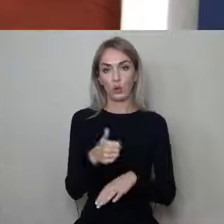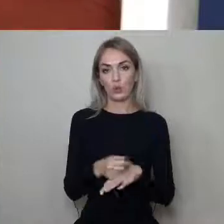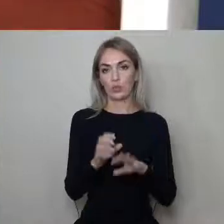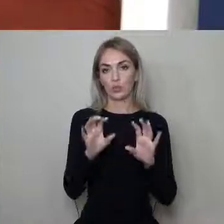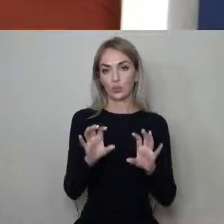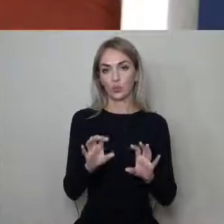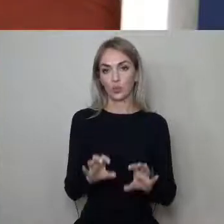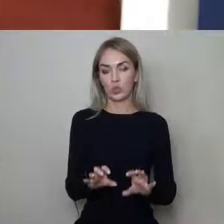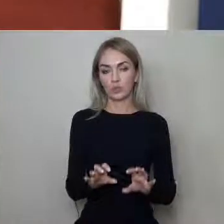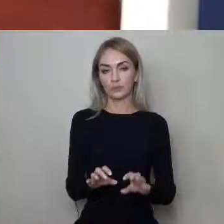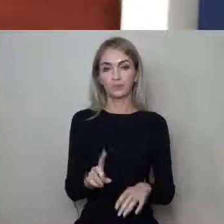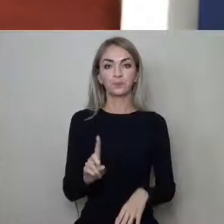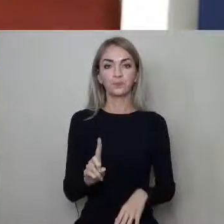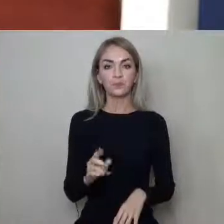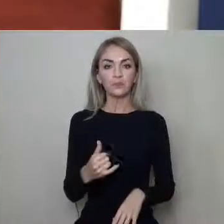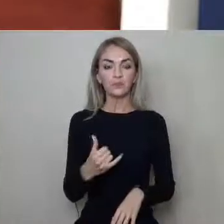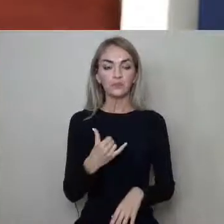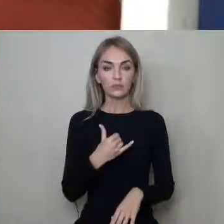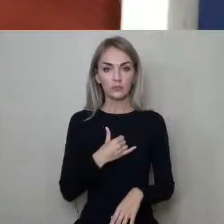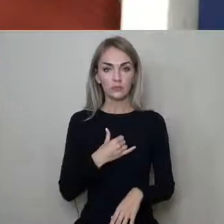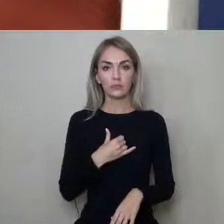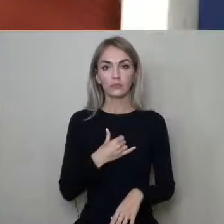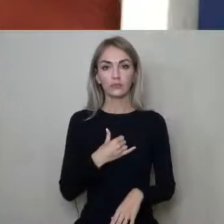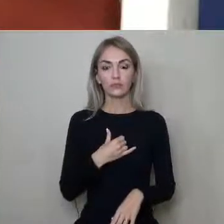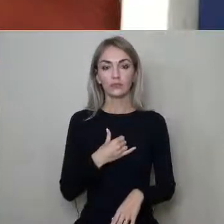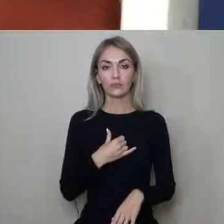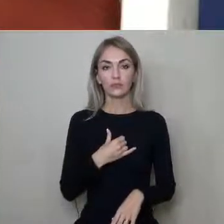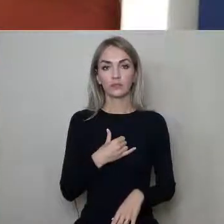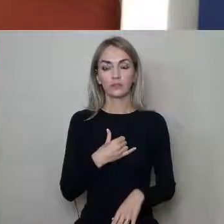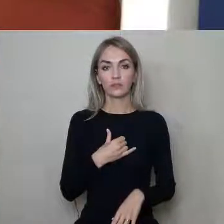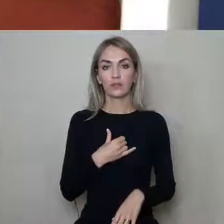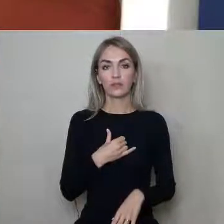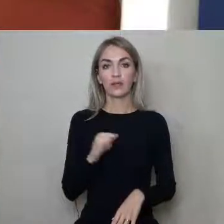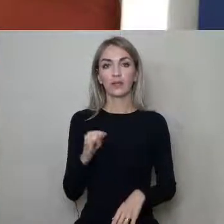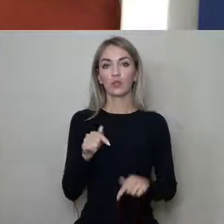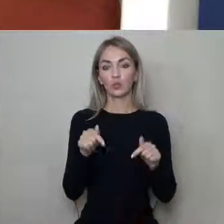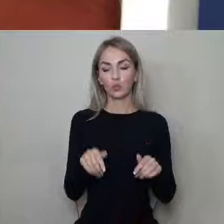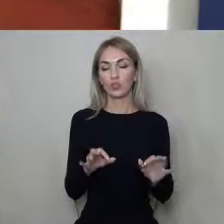based on the conflict of laws. There is a direct norm of the Constitution